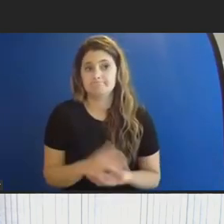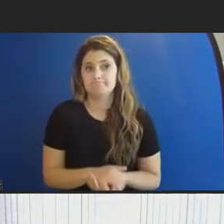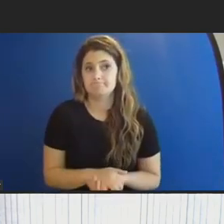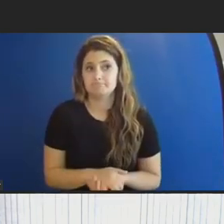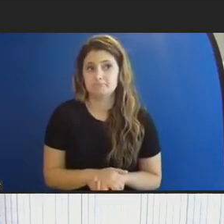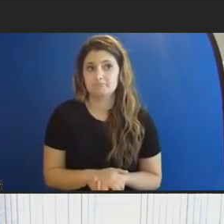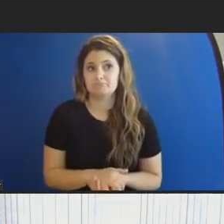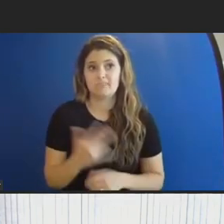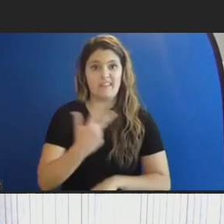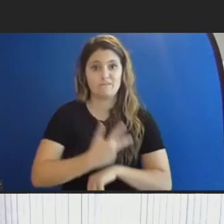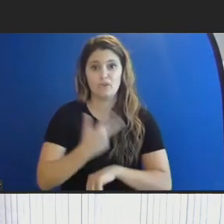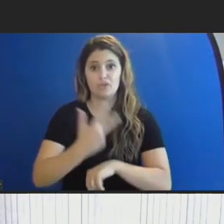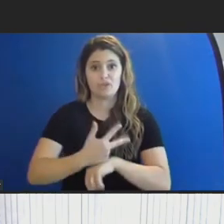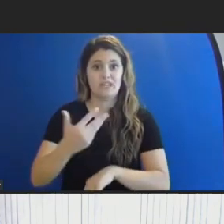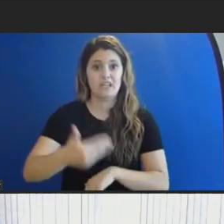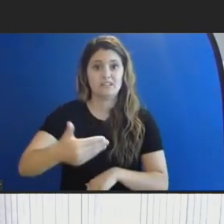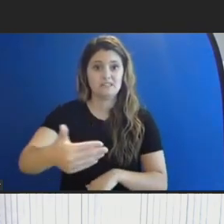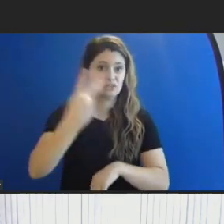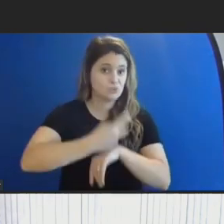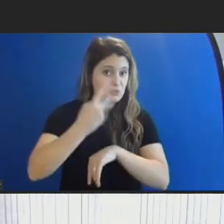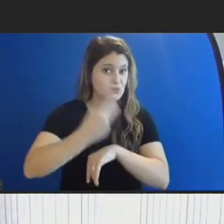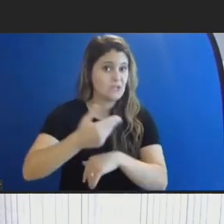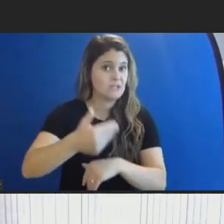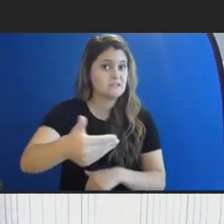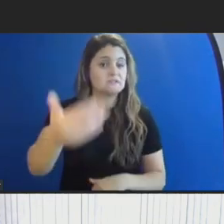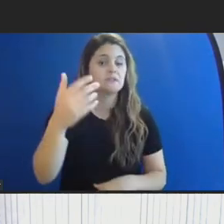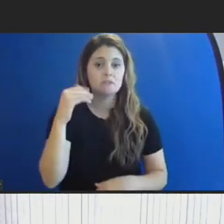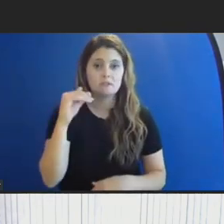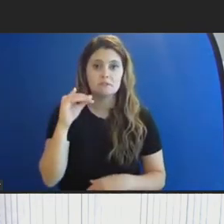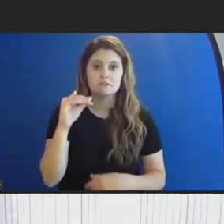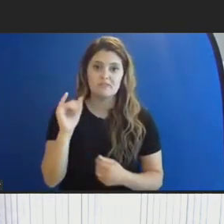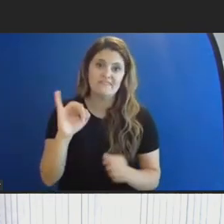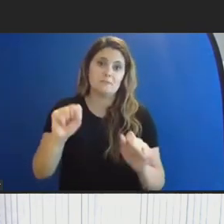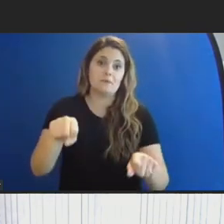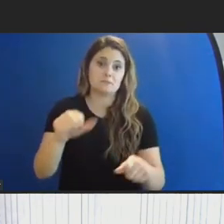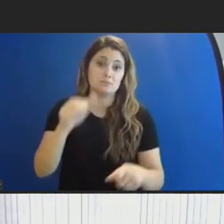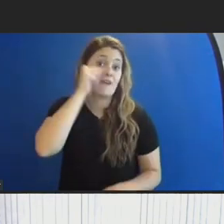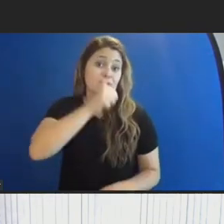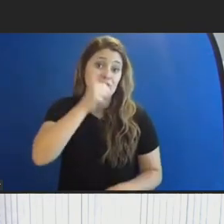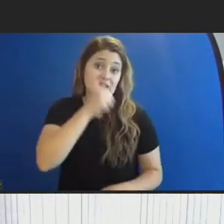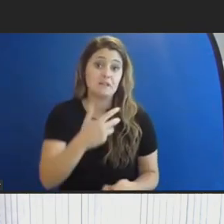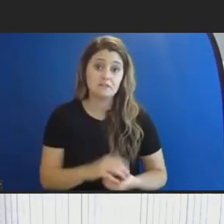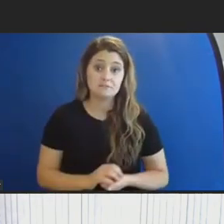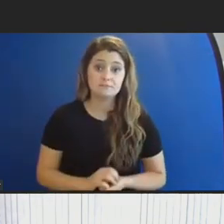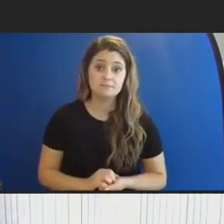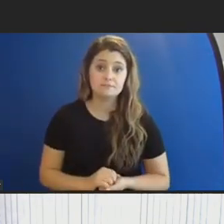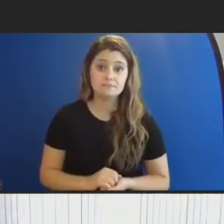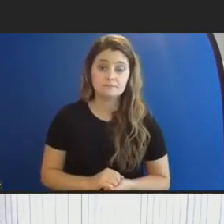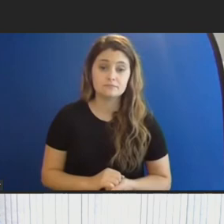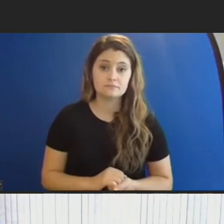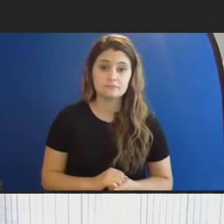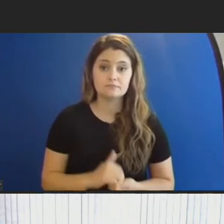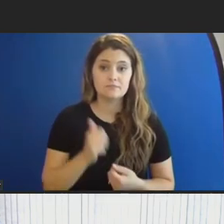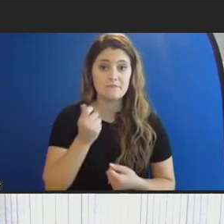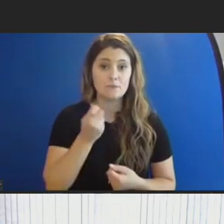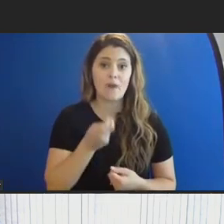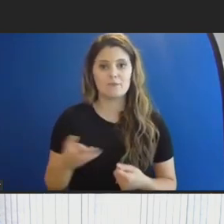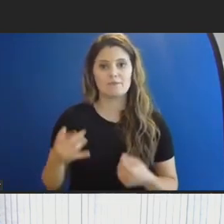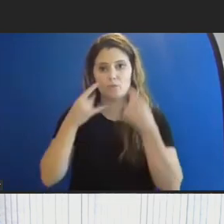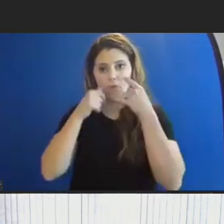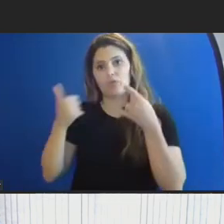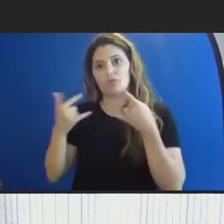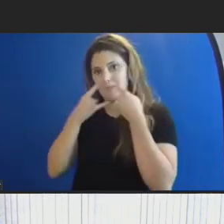certainly every 3 days, every 2 days, but if at all possible, every day, if you've got at least a couple of masks to have.